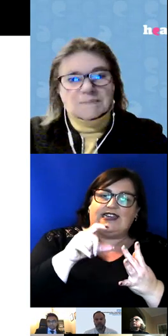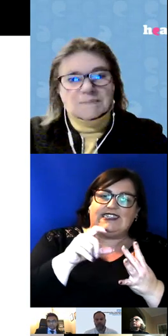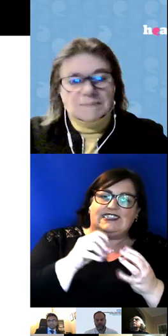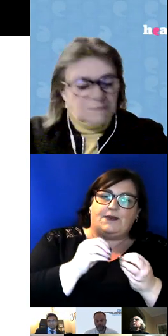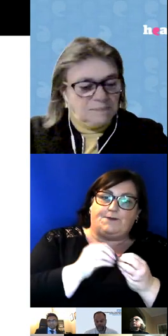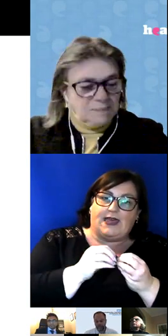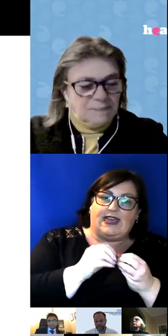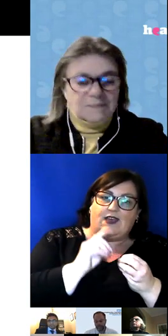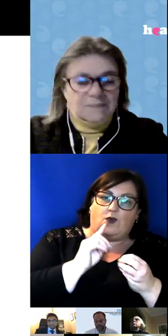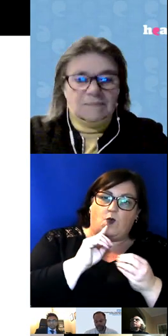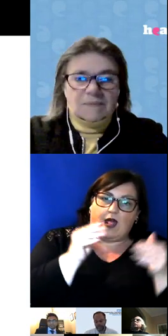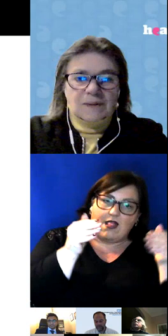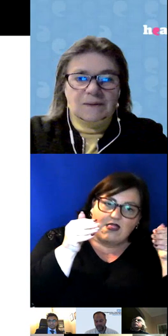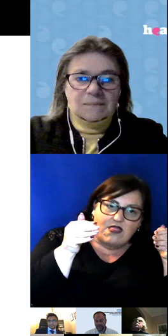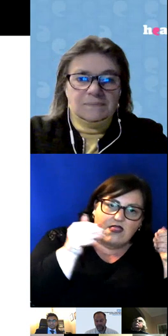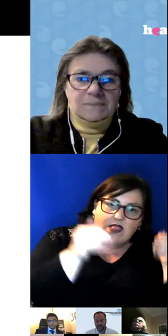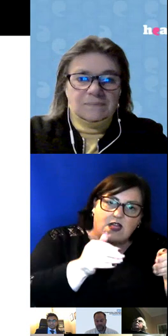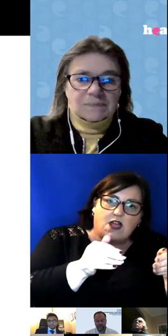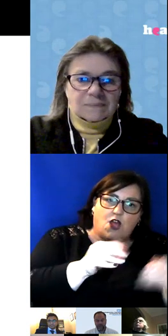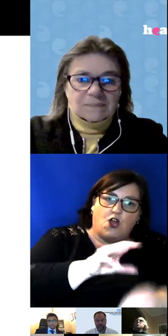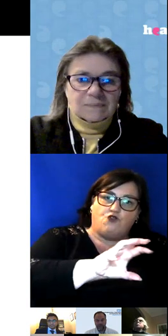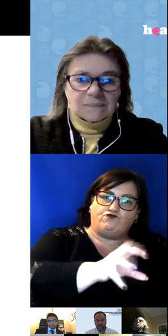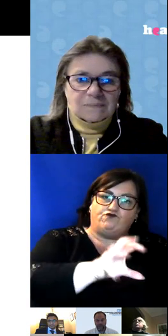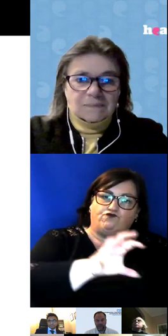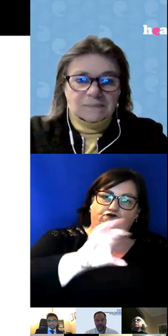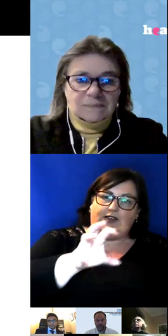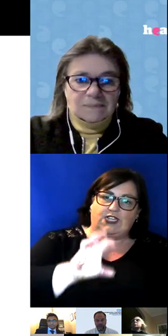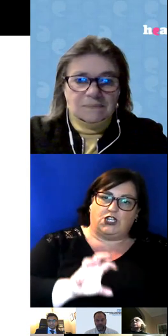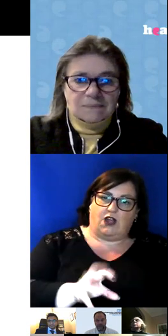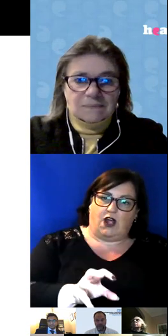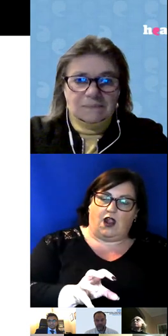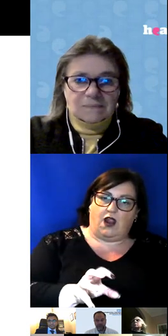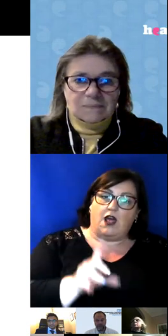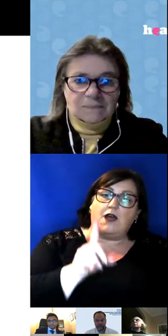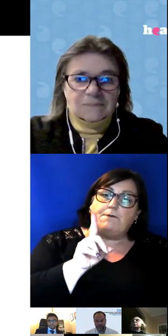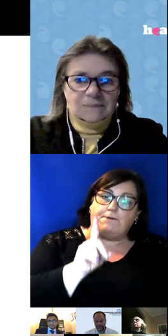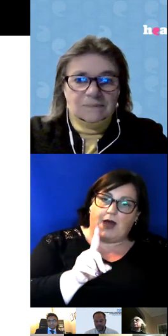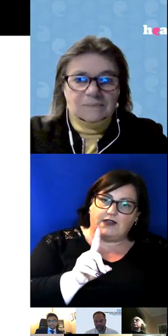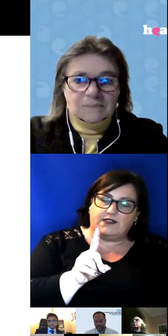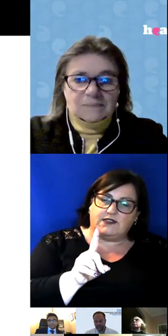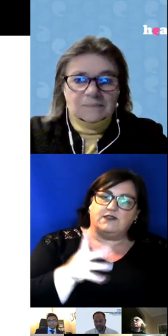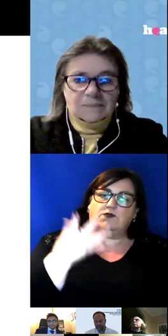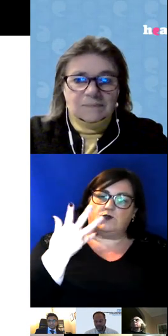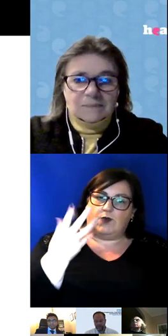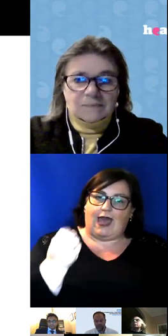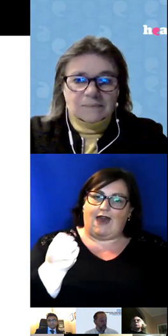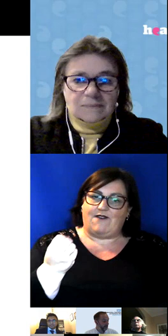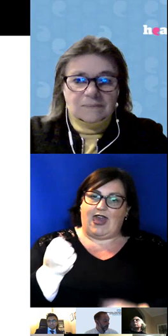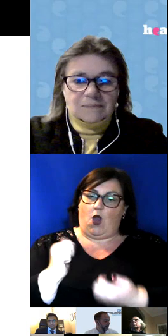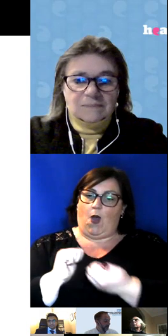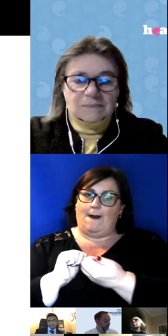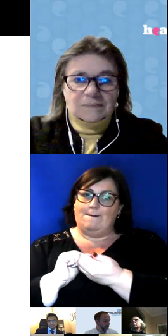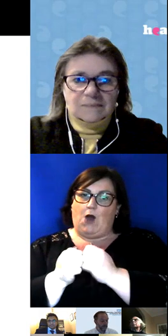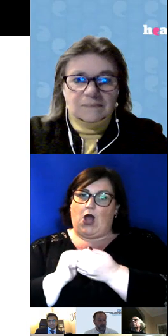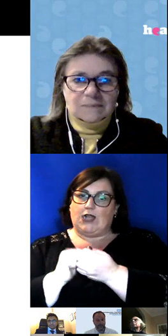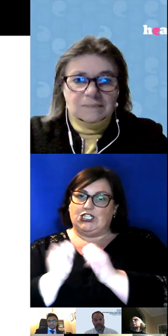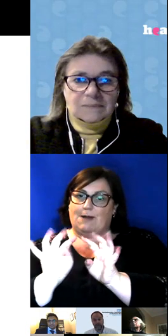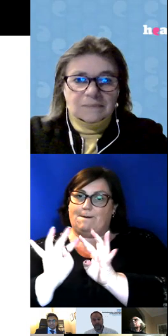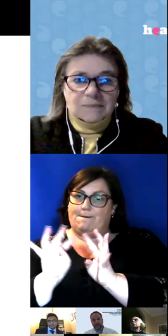regional perspective, there will be a place-based partnership board which will be looking specifically at how we deliver services in